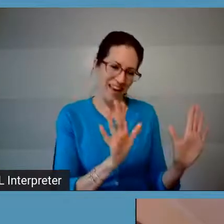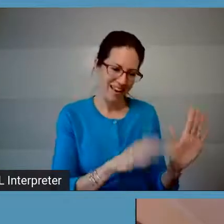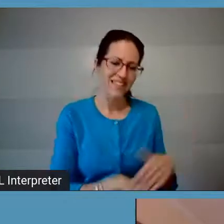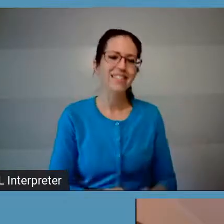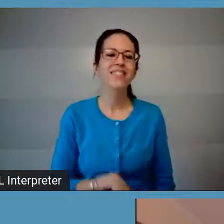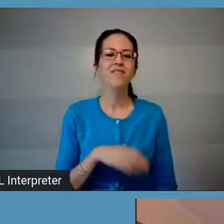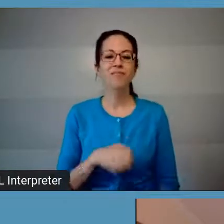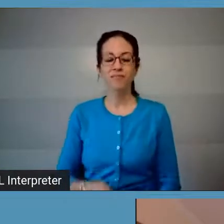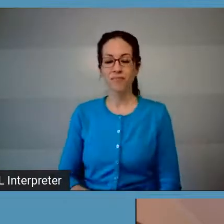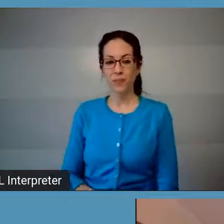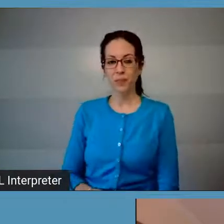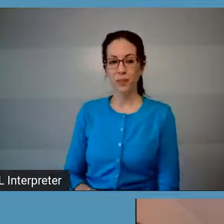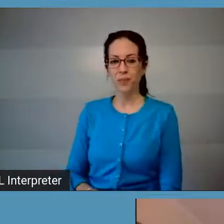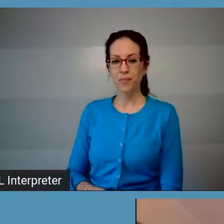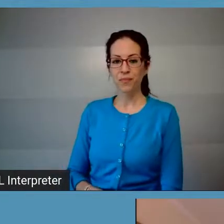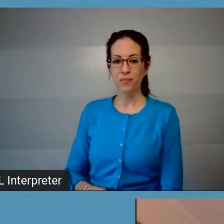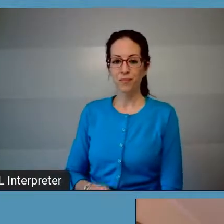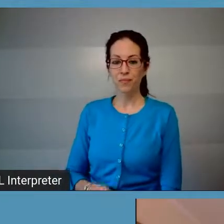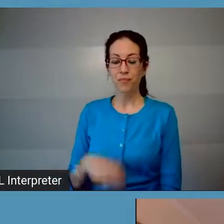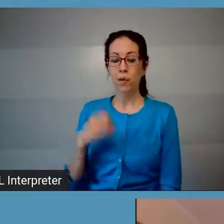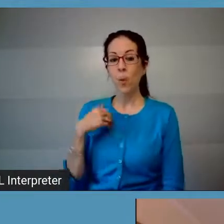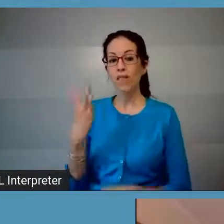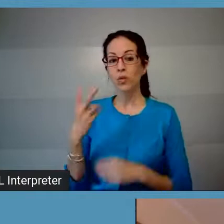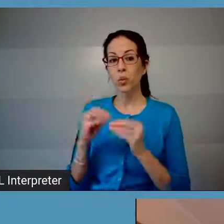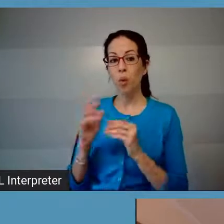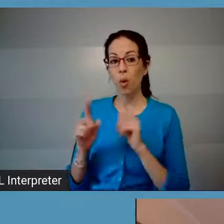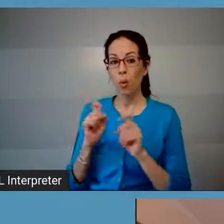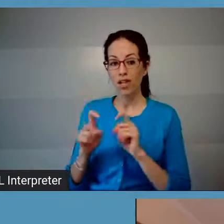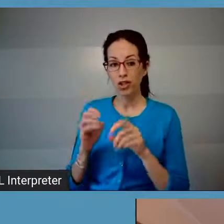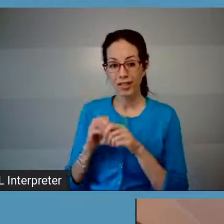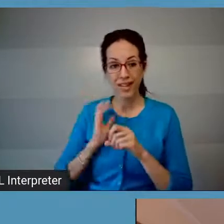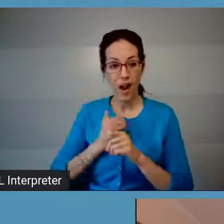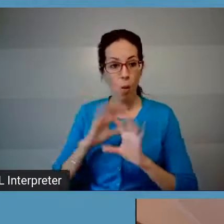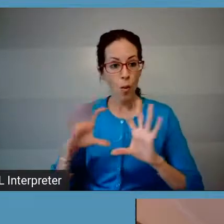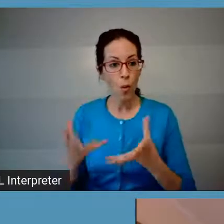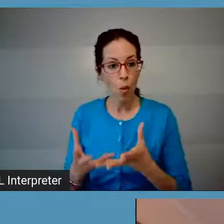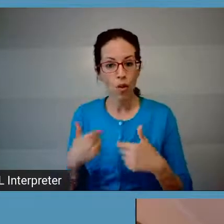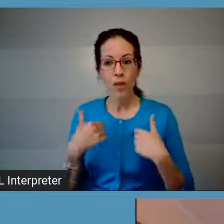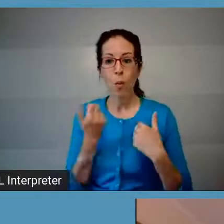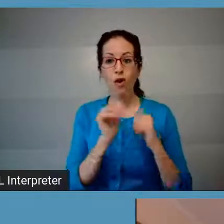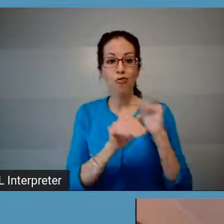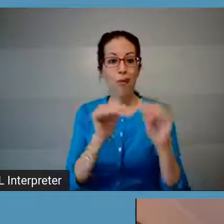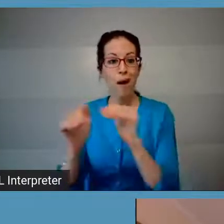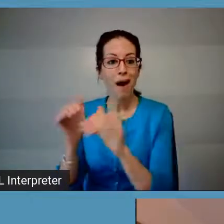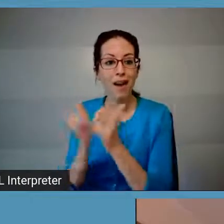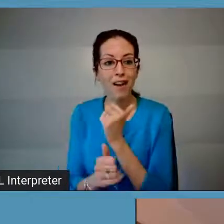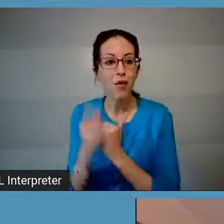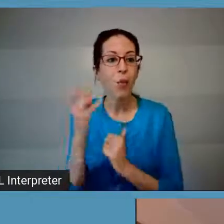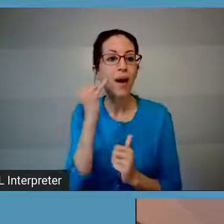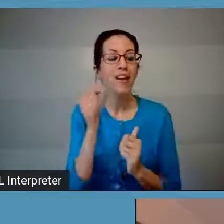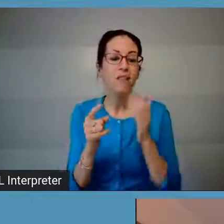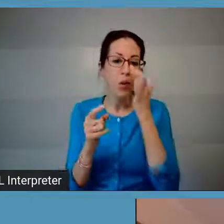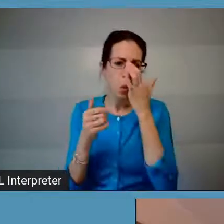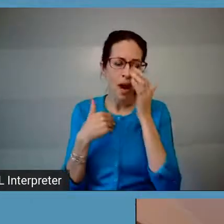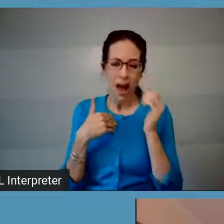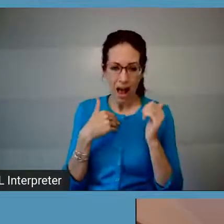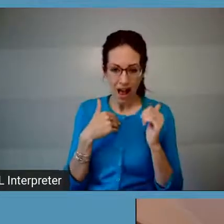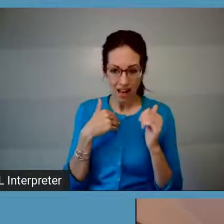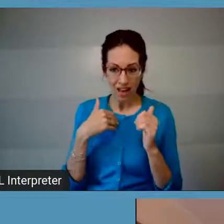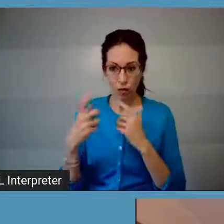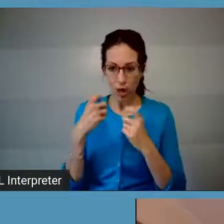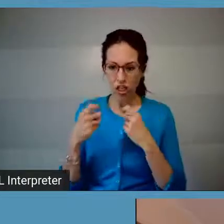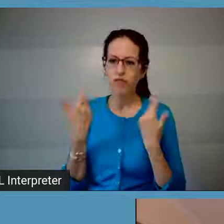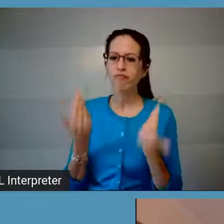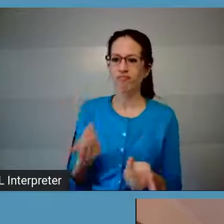advice. We have 2 more questions in our pool, and I do just want to remind our viewers that if you do have questions, please put them in the